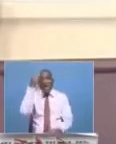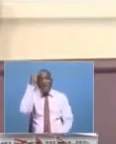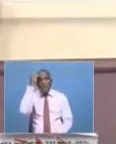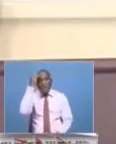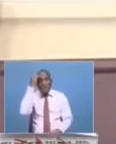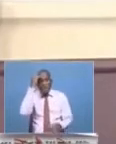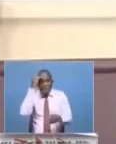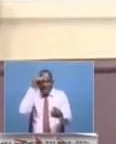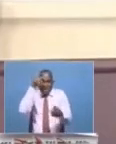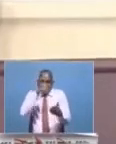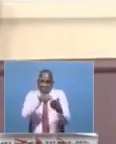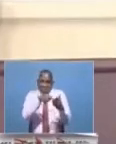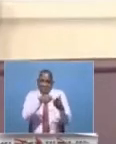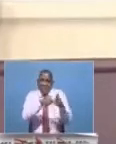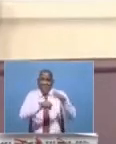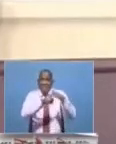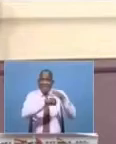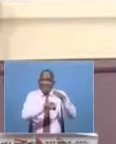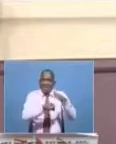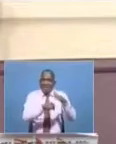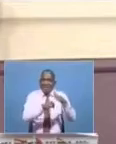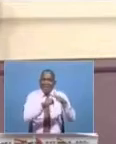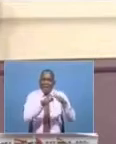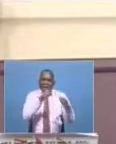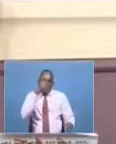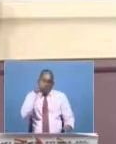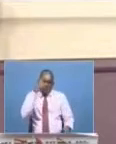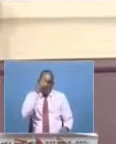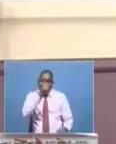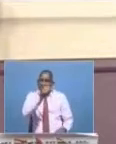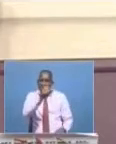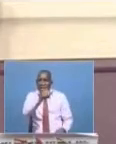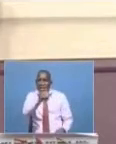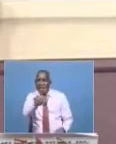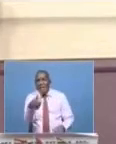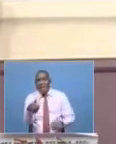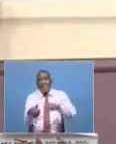section is subject to any other